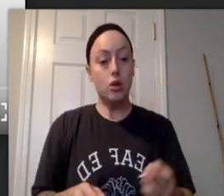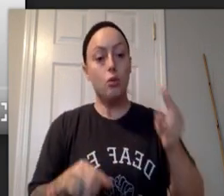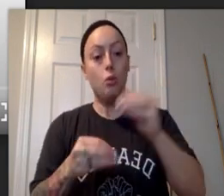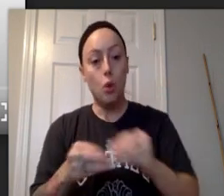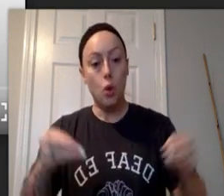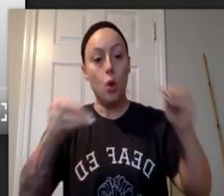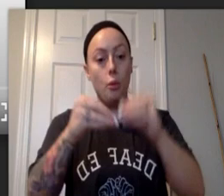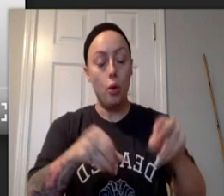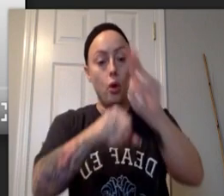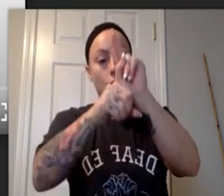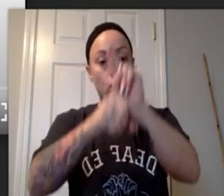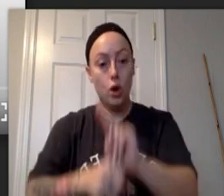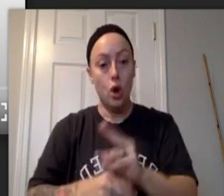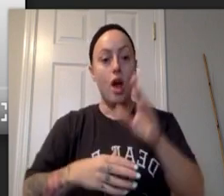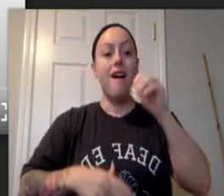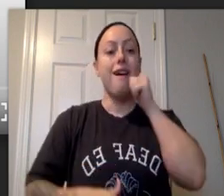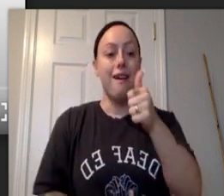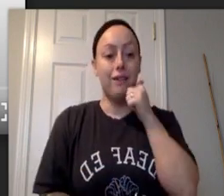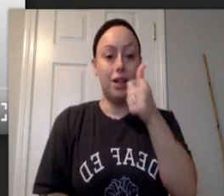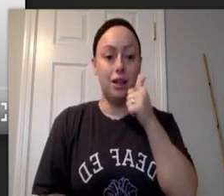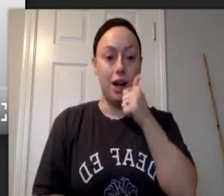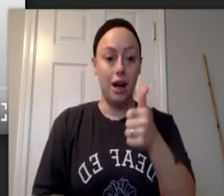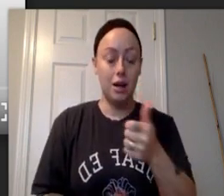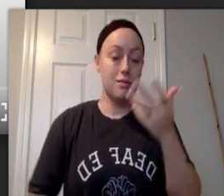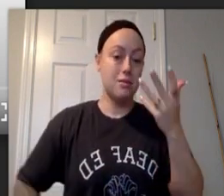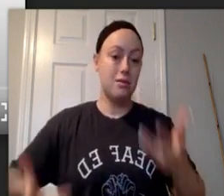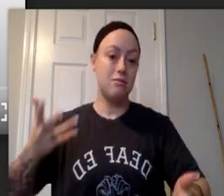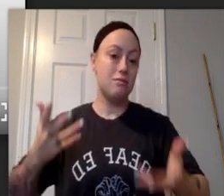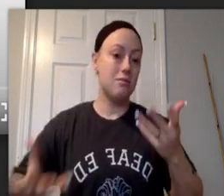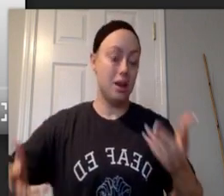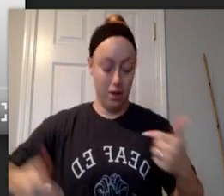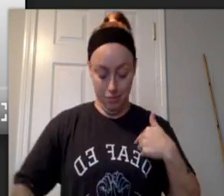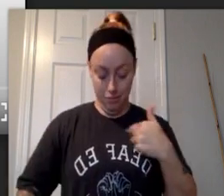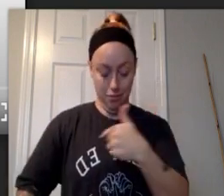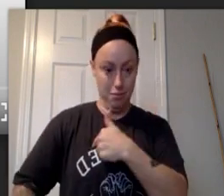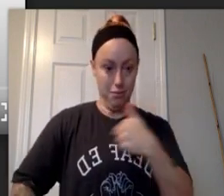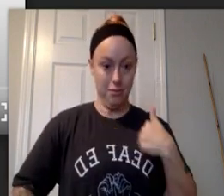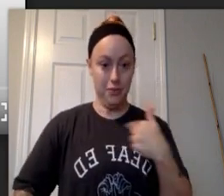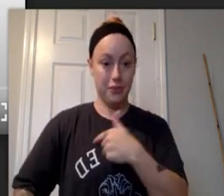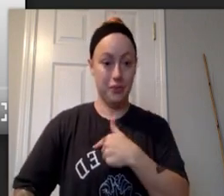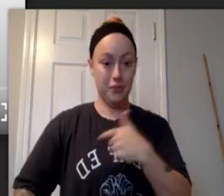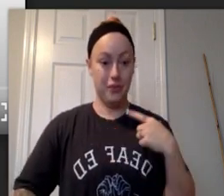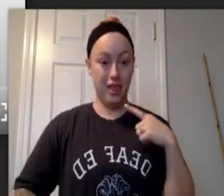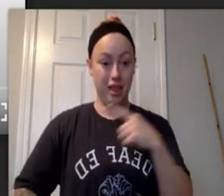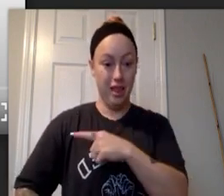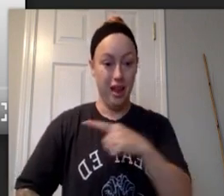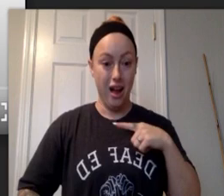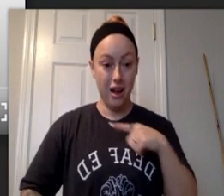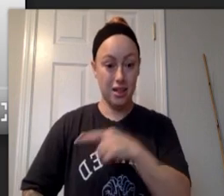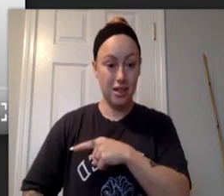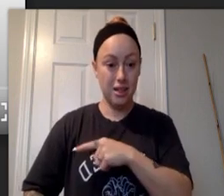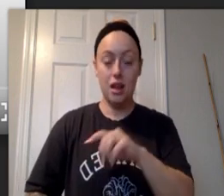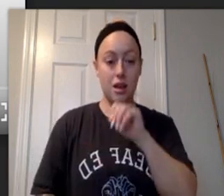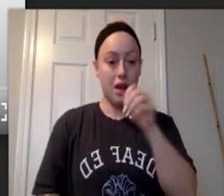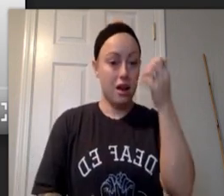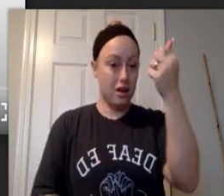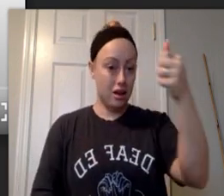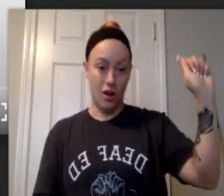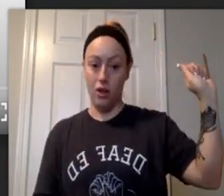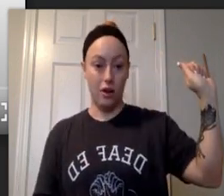might not actually be developing a tolerance to that respiratory depression. So the more and more we use, the heightened our risk is.